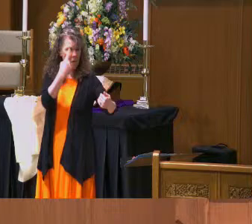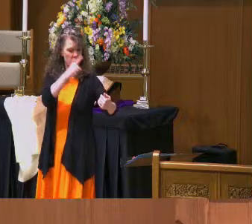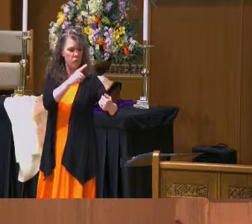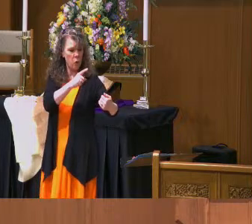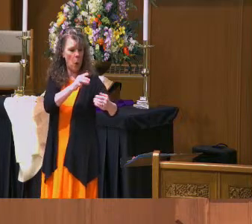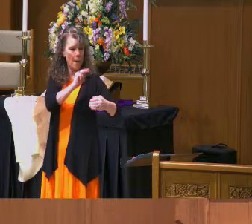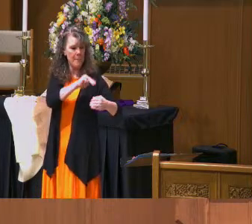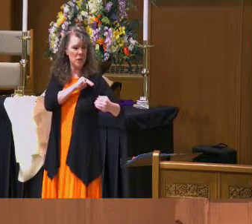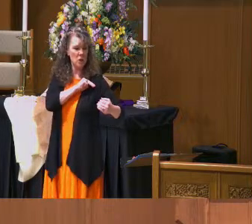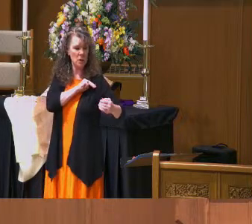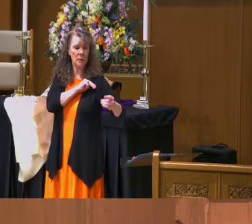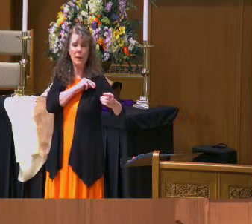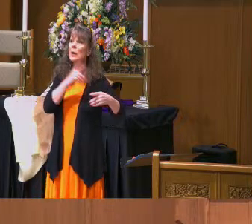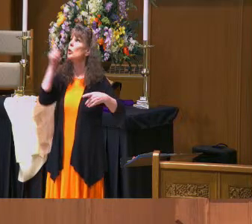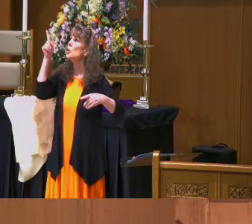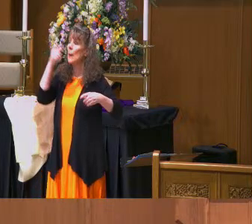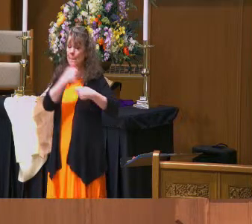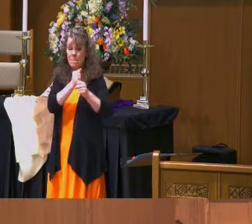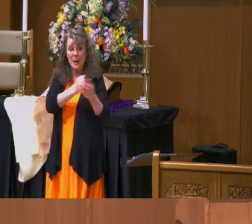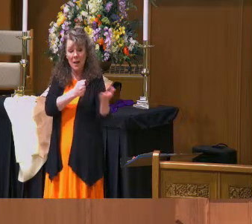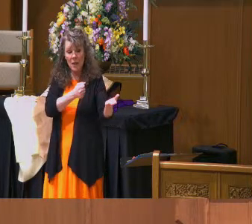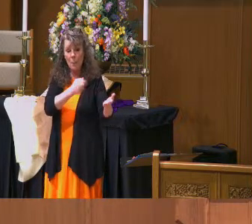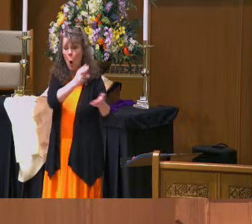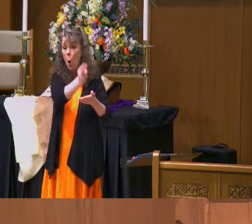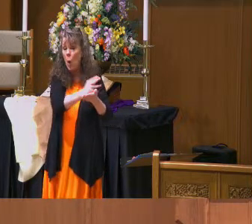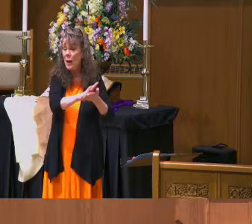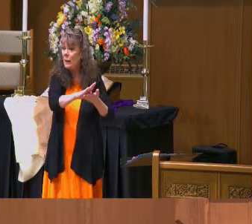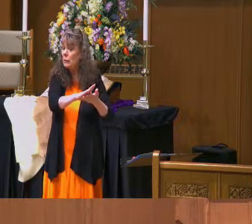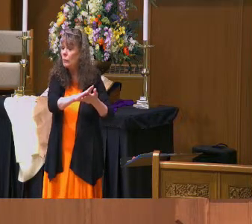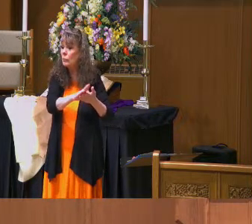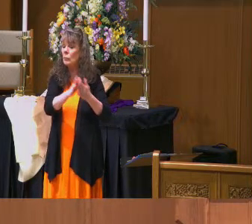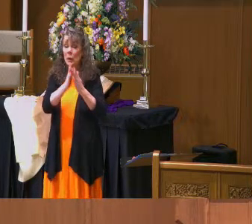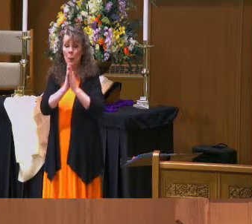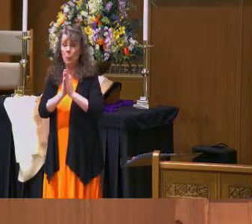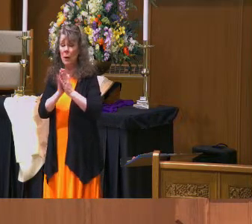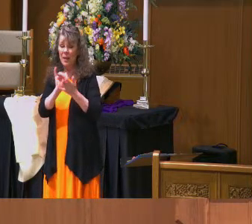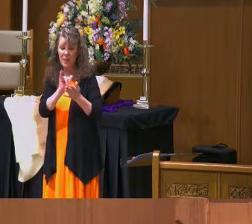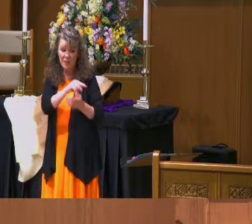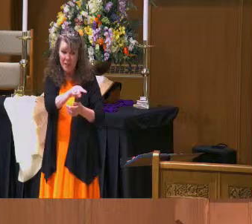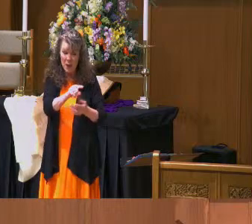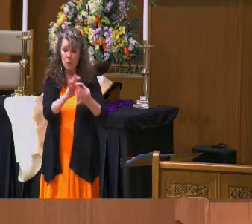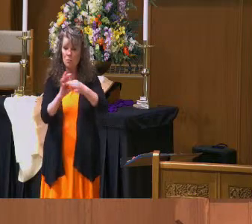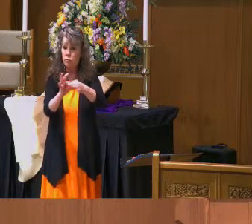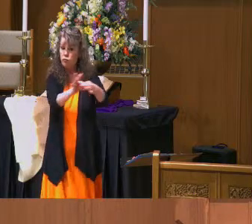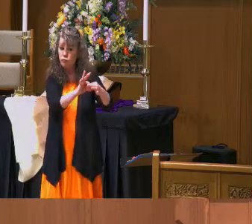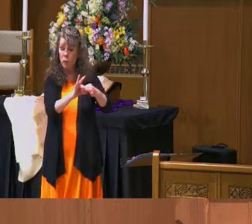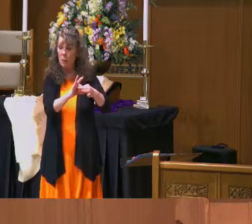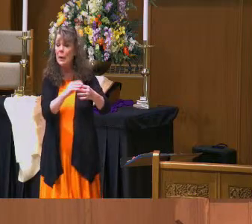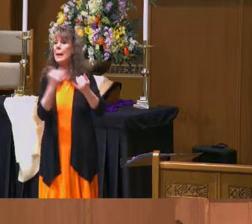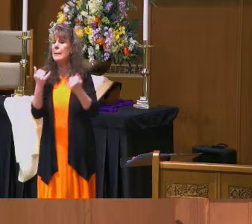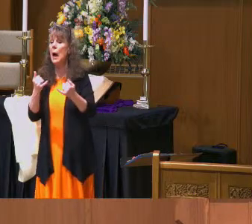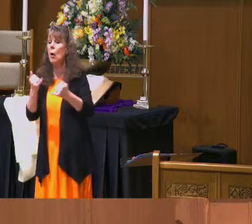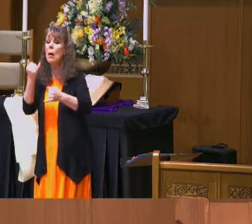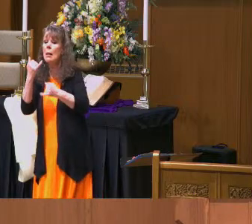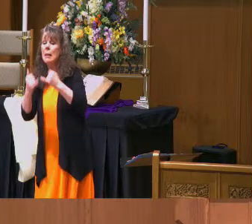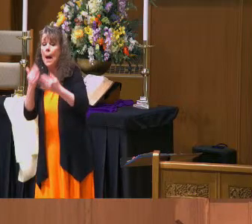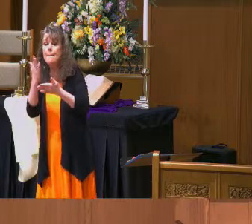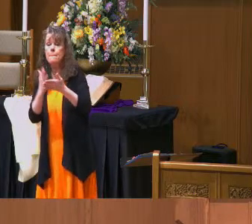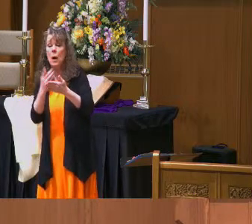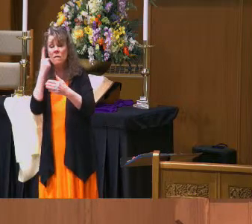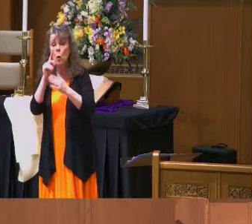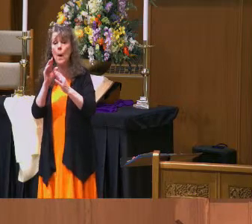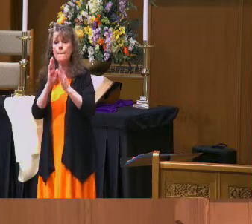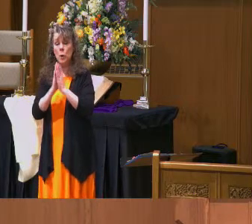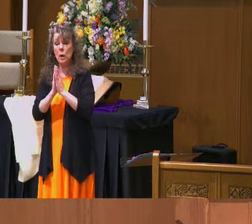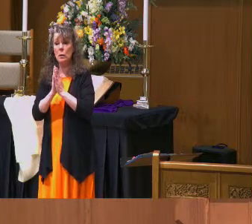that he'd make them holy. And he's prayed that they would be united. And now we come to the final part of his prayer,